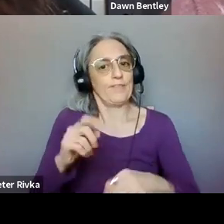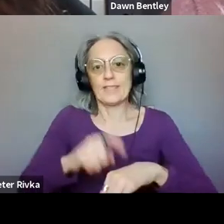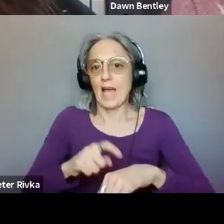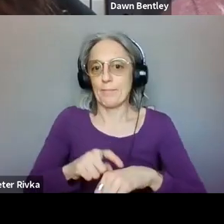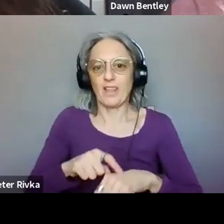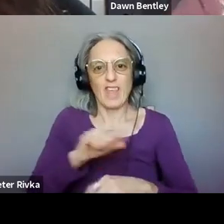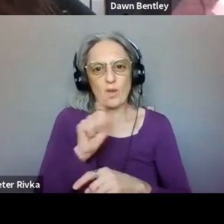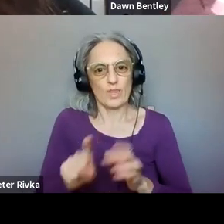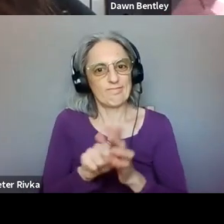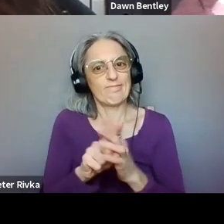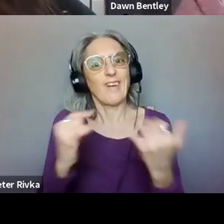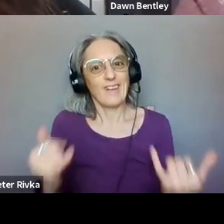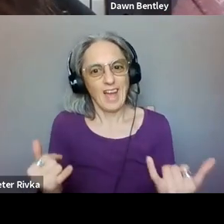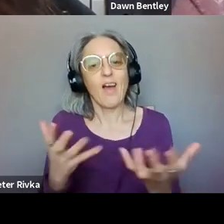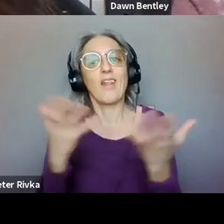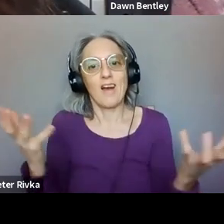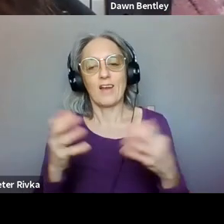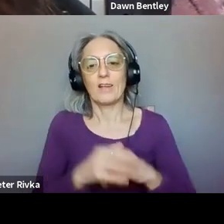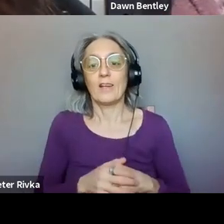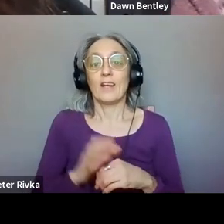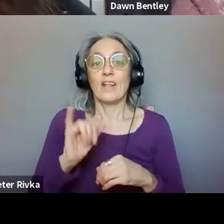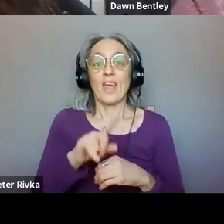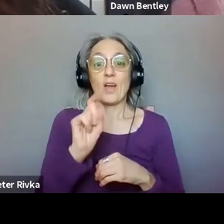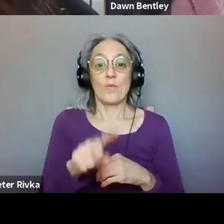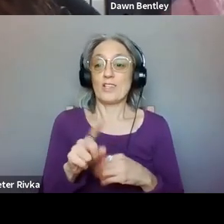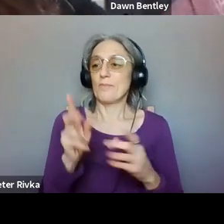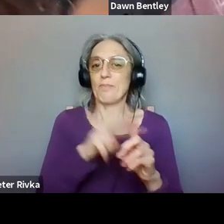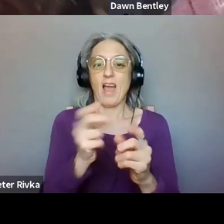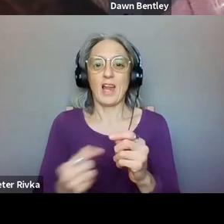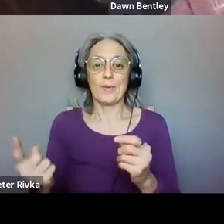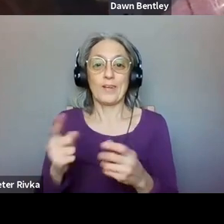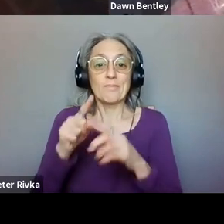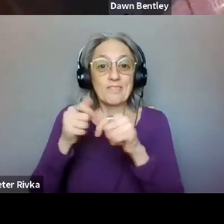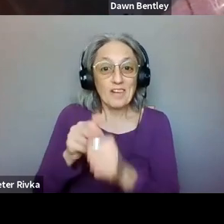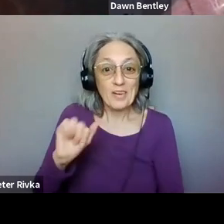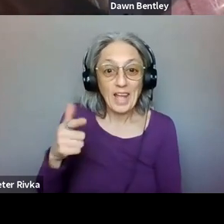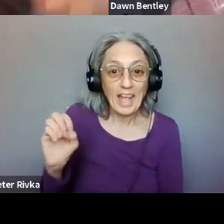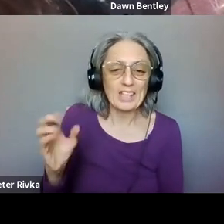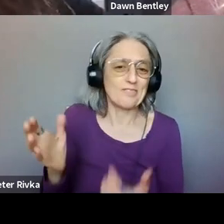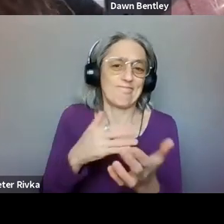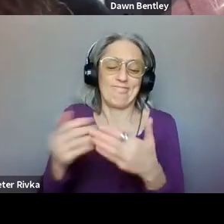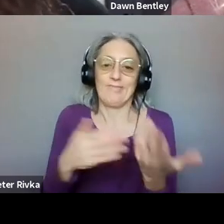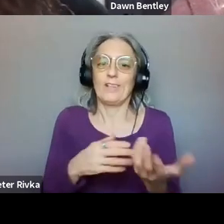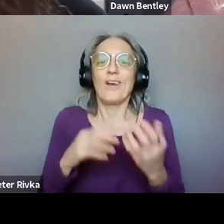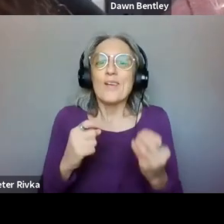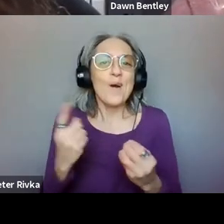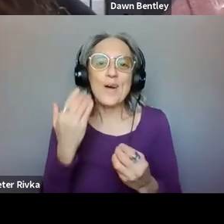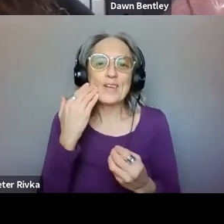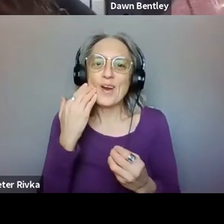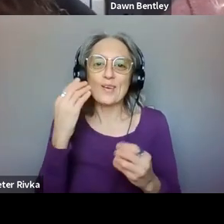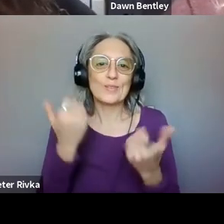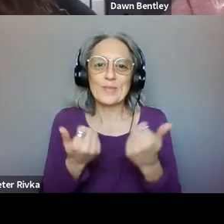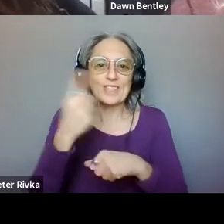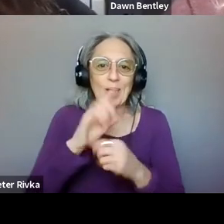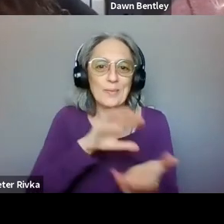That's an issue for everyone, and I'm not sure it's an age thing. I mean, nobody knows what their last day is going to be here.